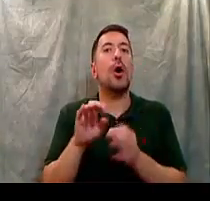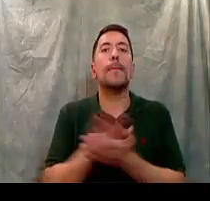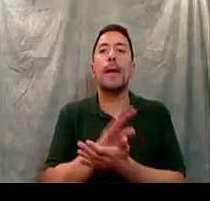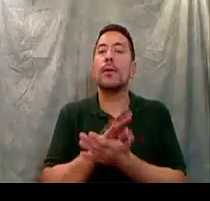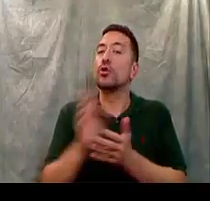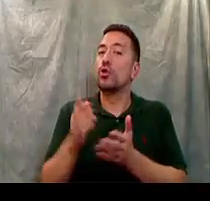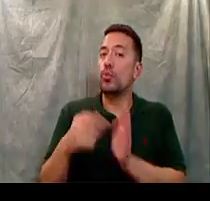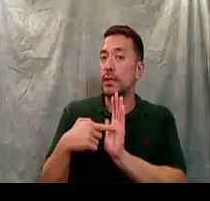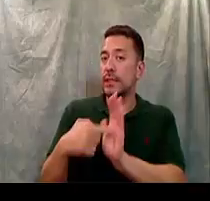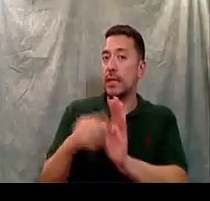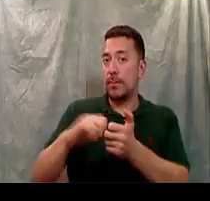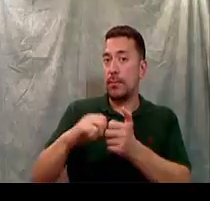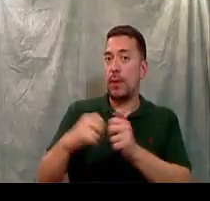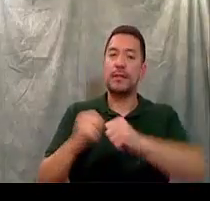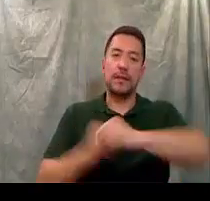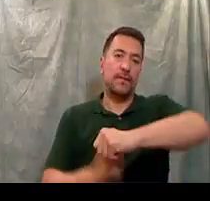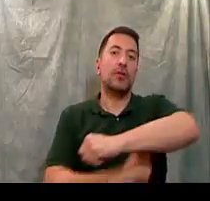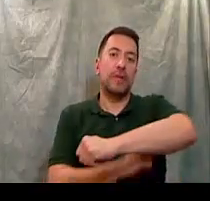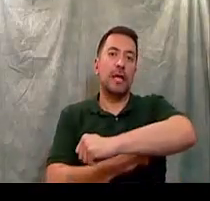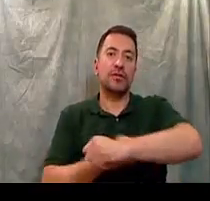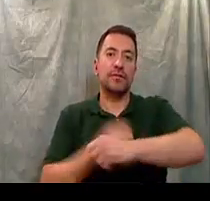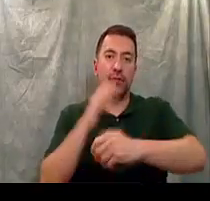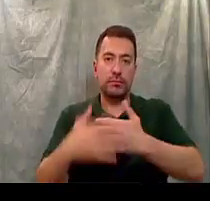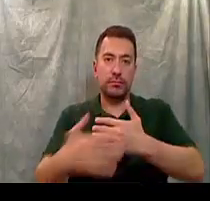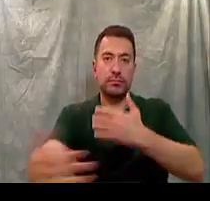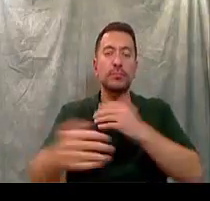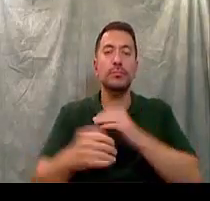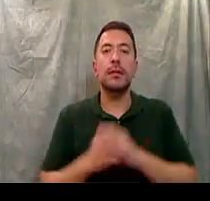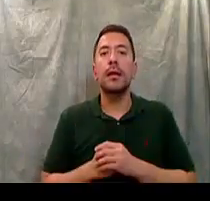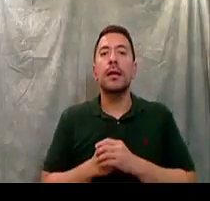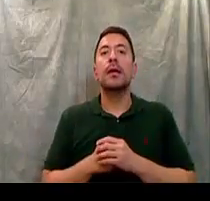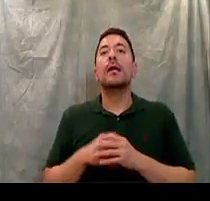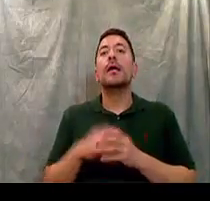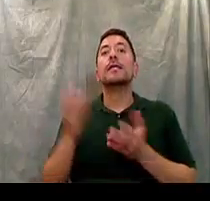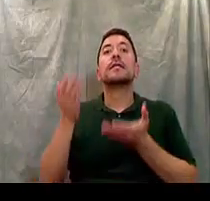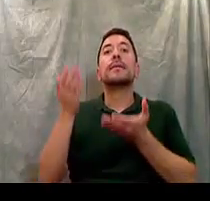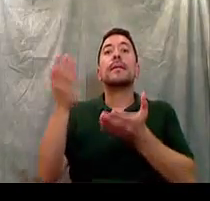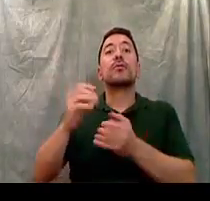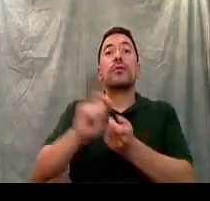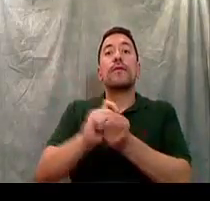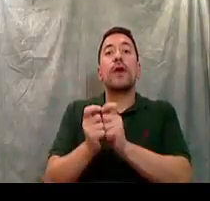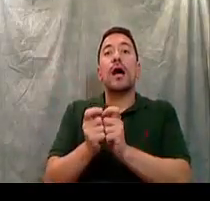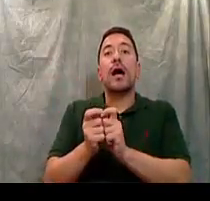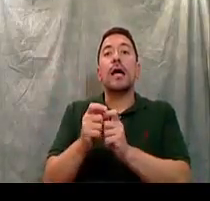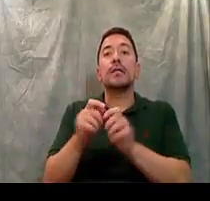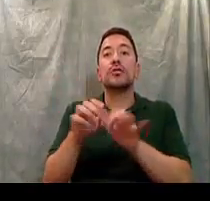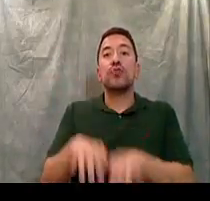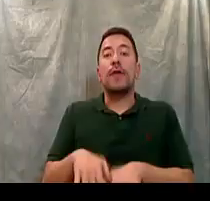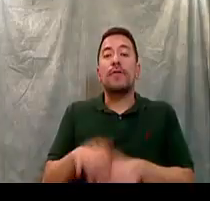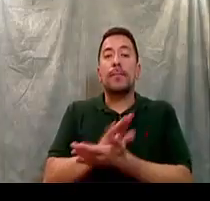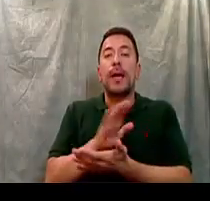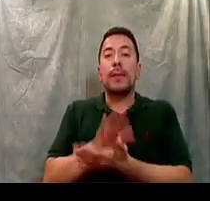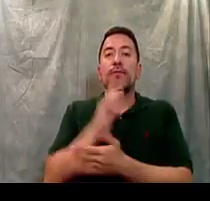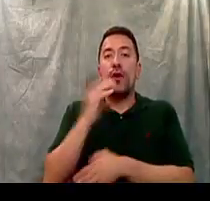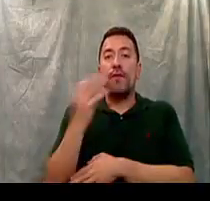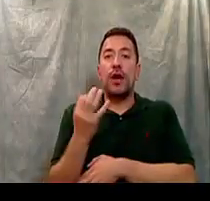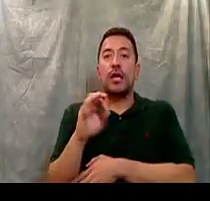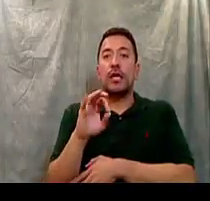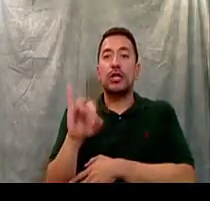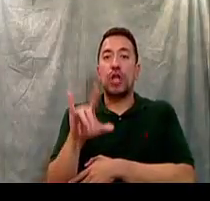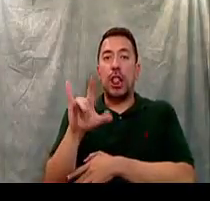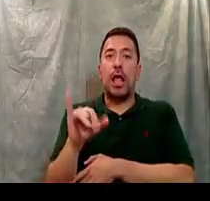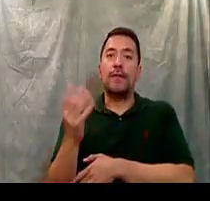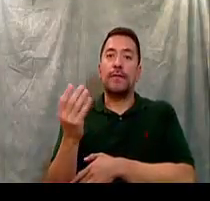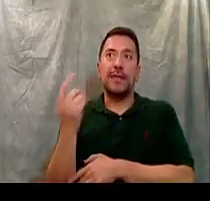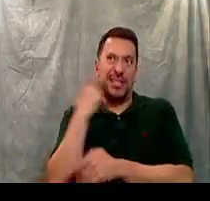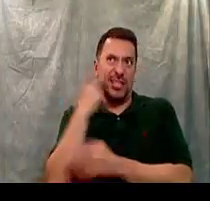the problem. It is your foundation. The submission of this revised draft to Porfilio has been set for Friday, on July 15th, is what I